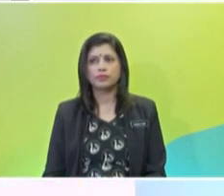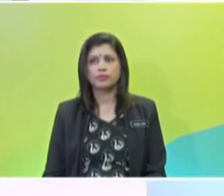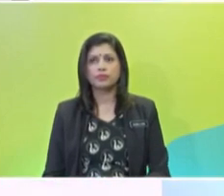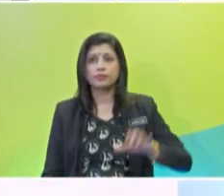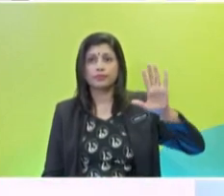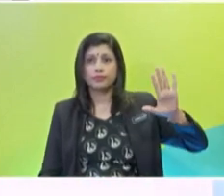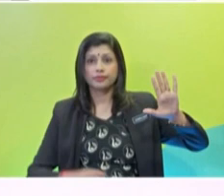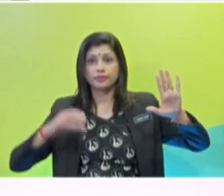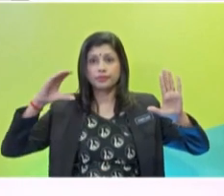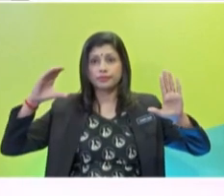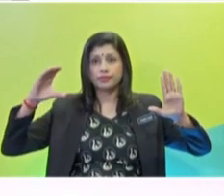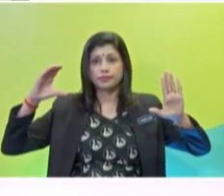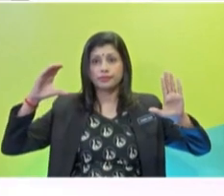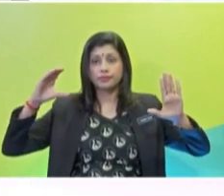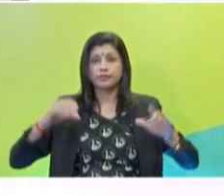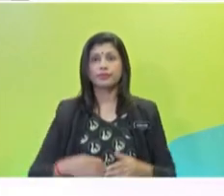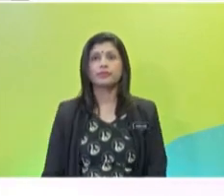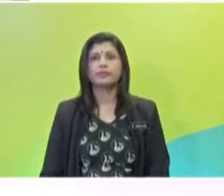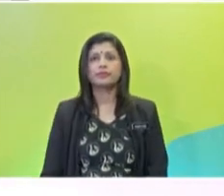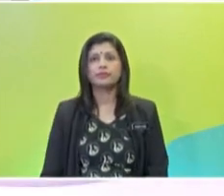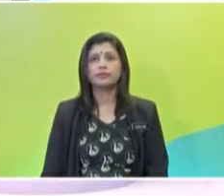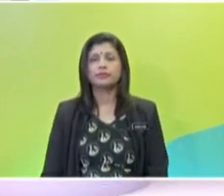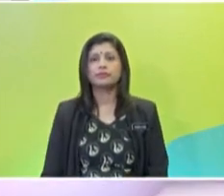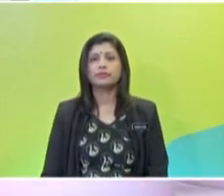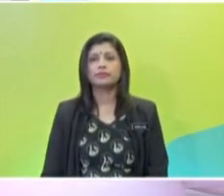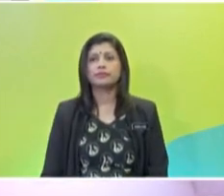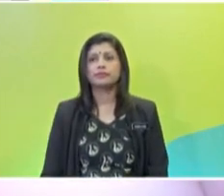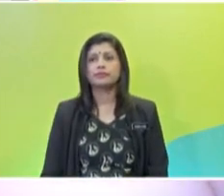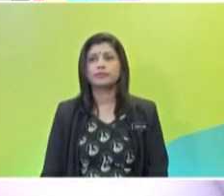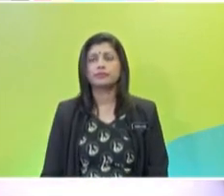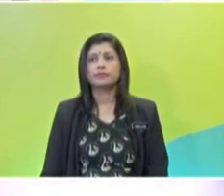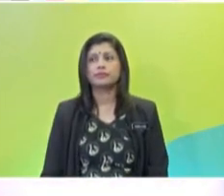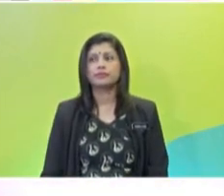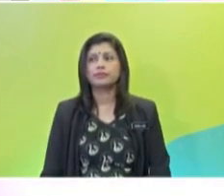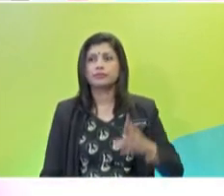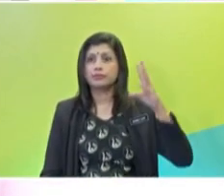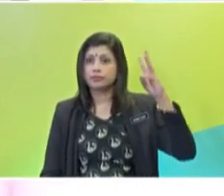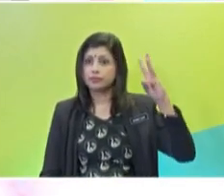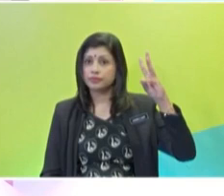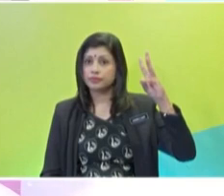Picture C. Picture C. Yes, number 5. Okay, okay. Picture for number 6?